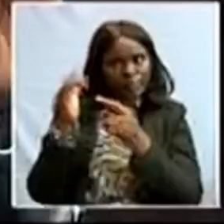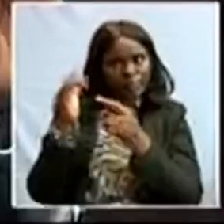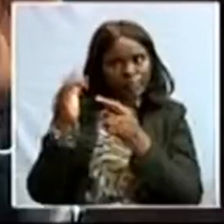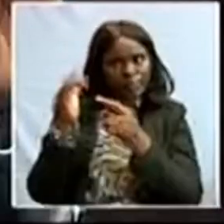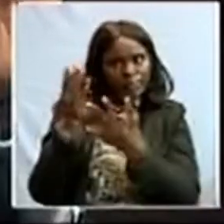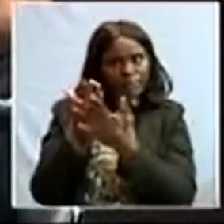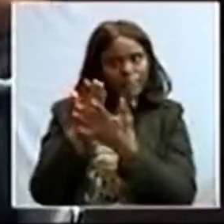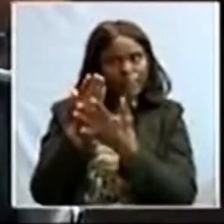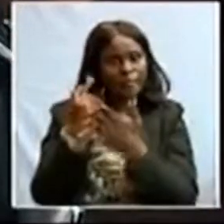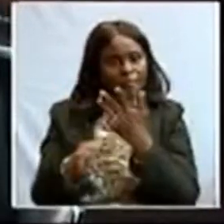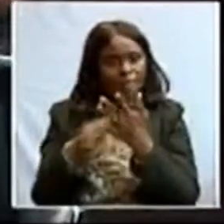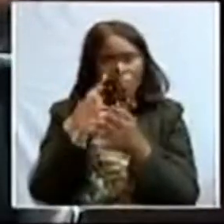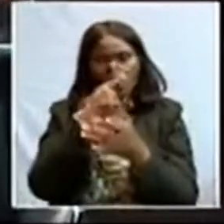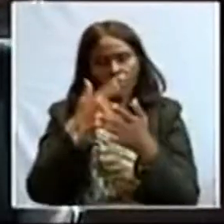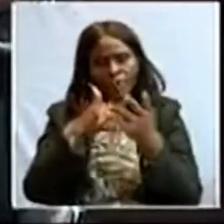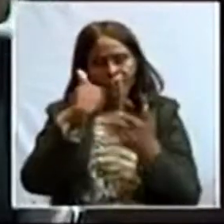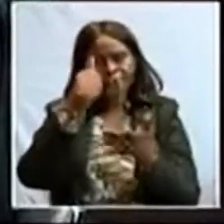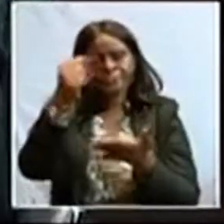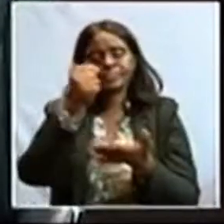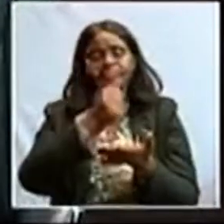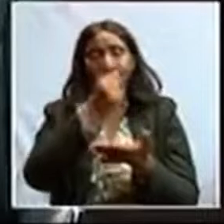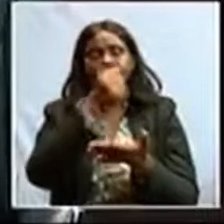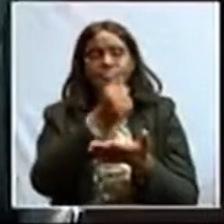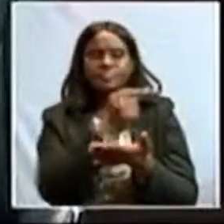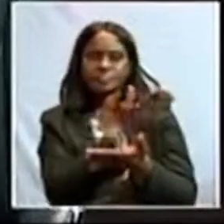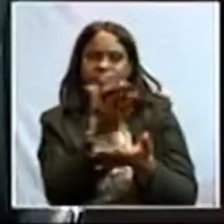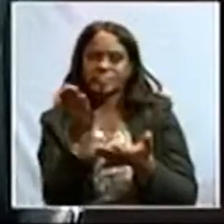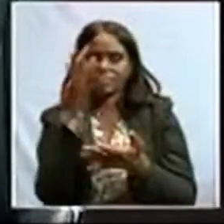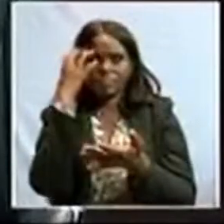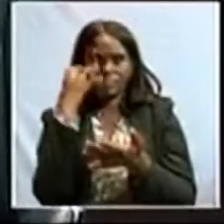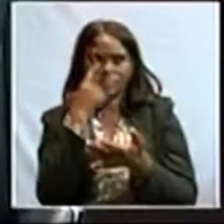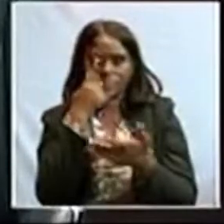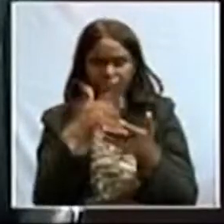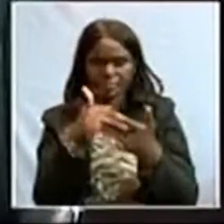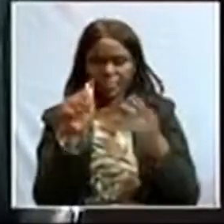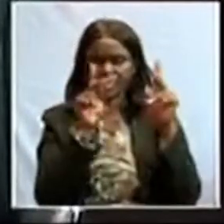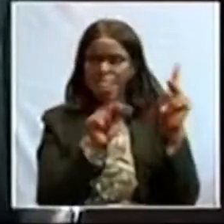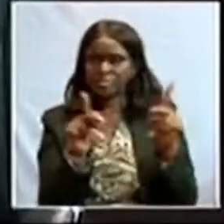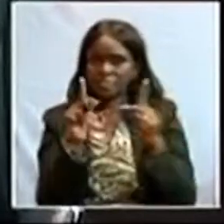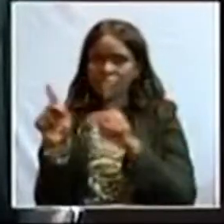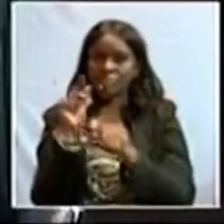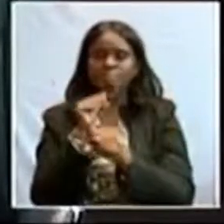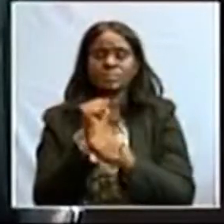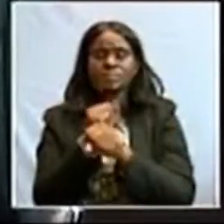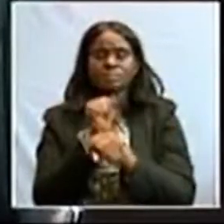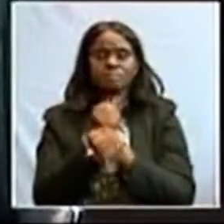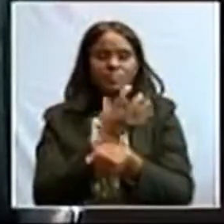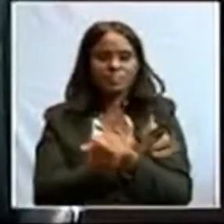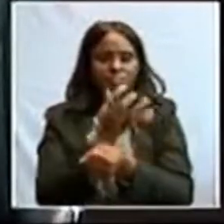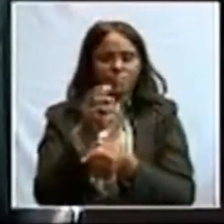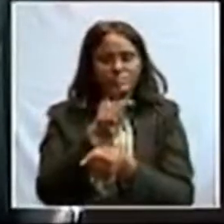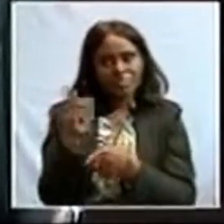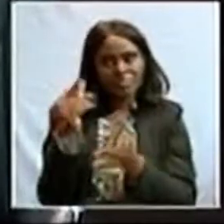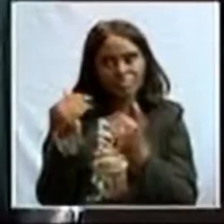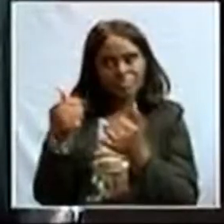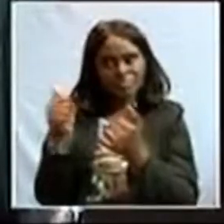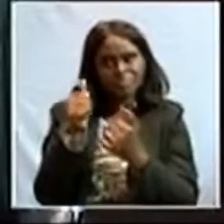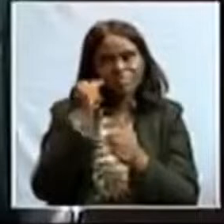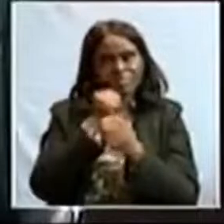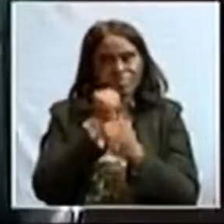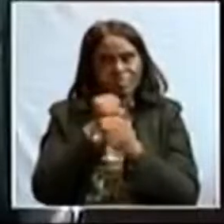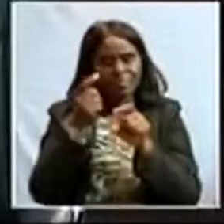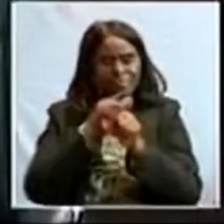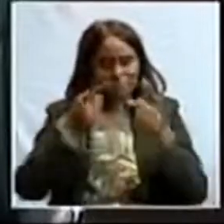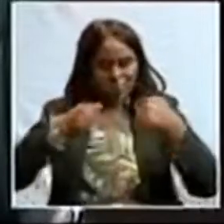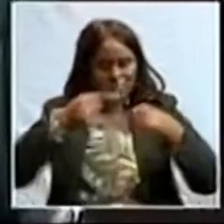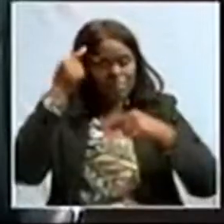recommending? Who should employ these officers that are performing devolved functions? Should they now be employed by the Local